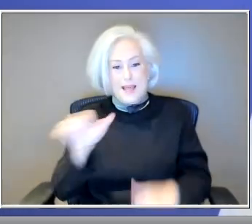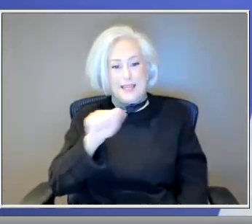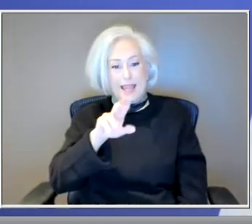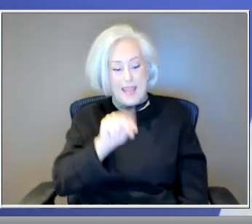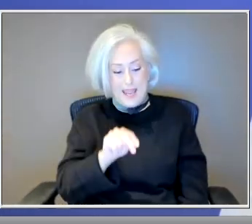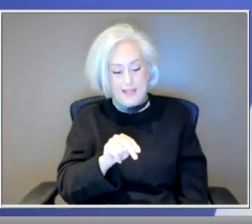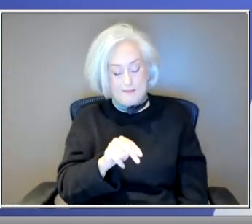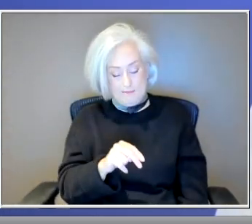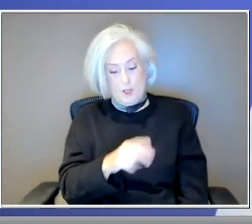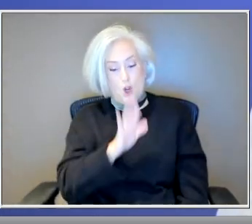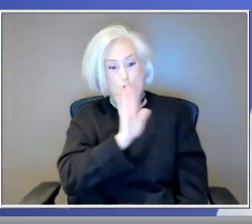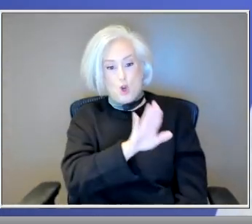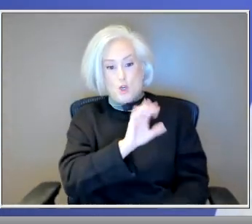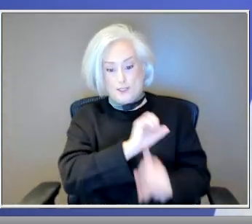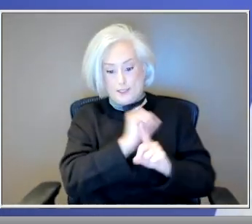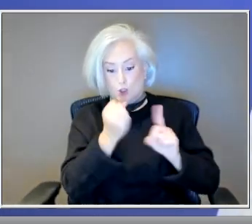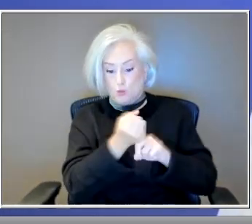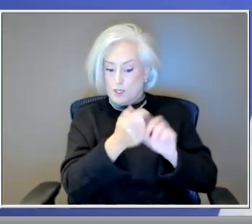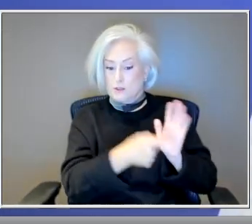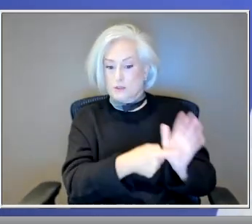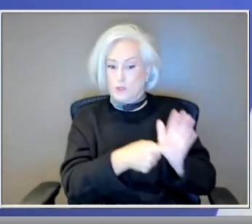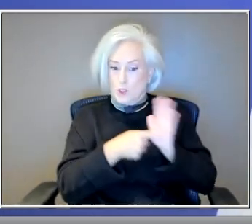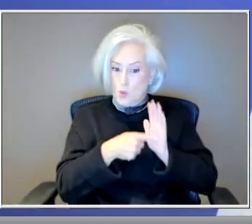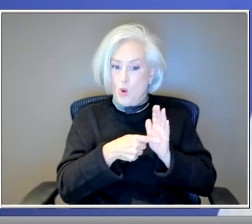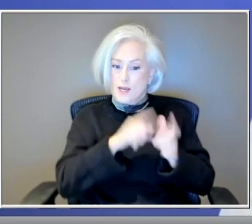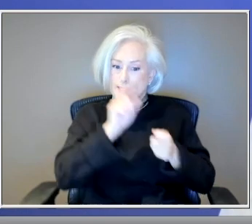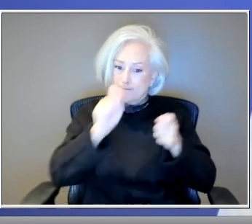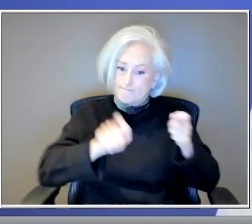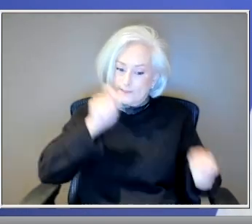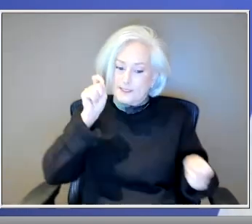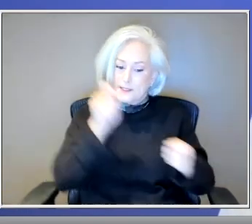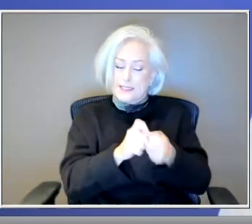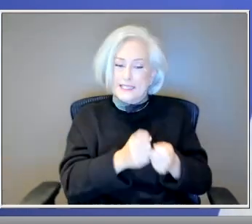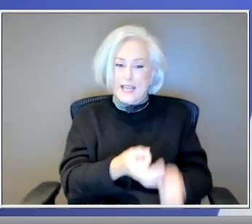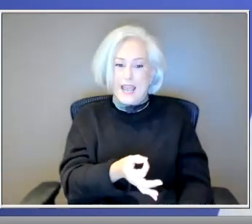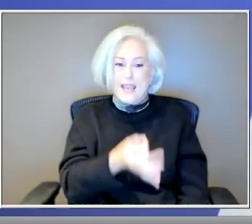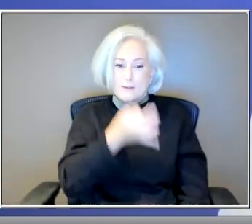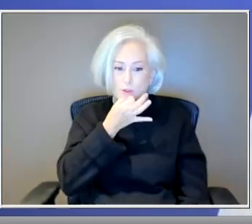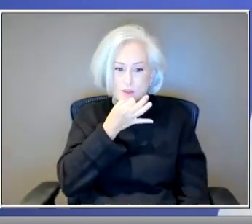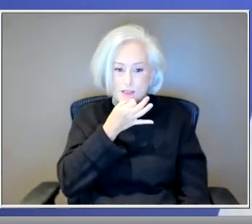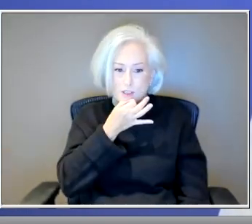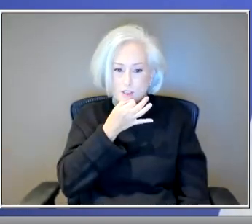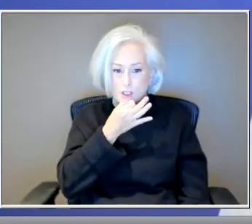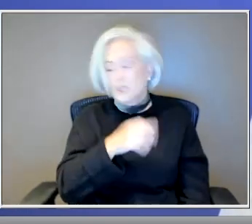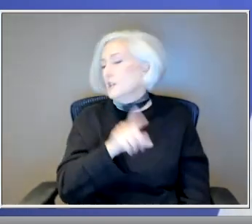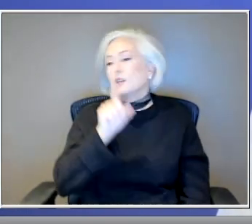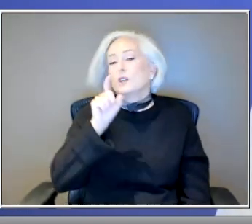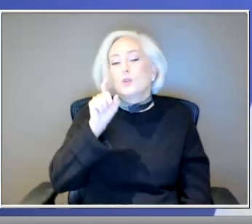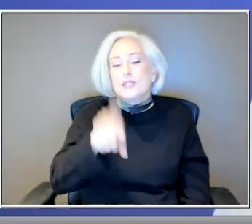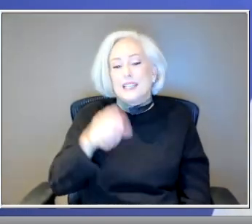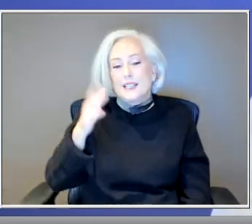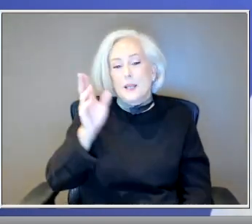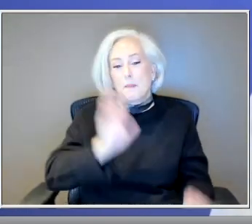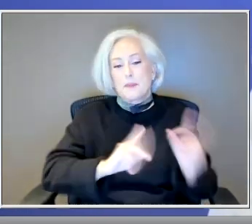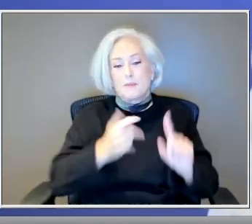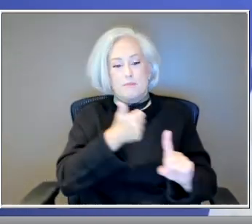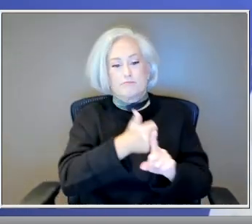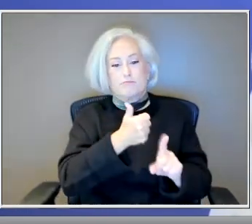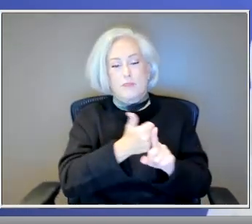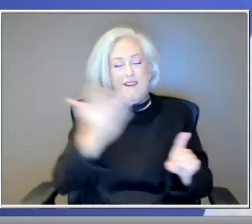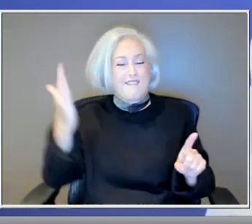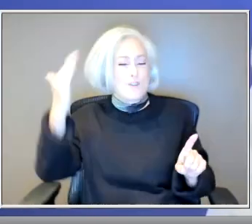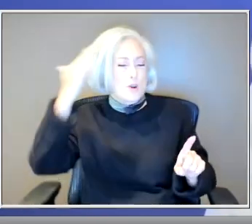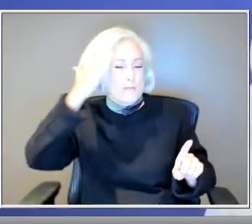that it requires some very particular expertise. You definitely need people who are specifically familiar with